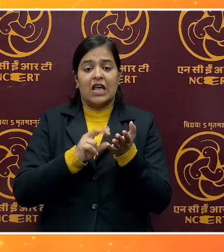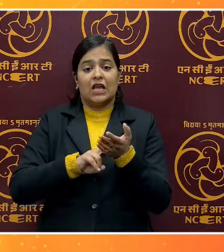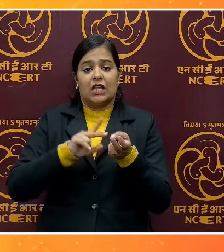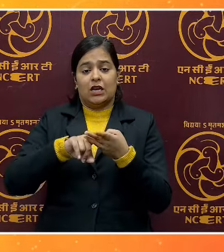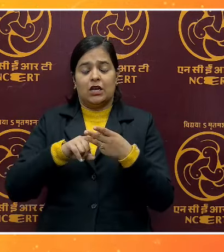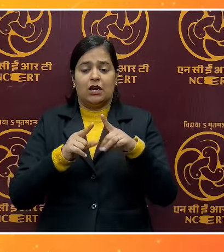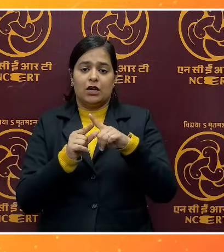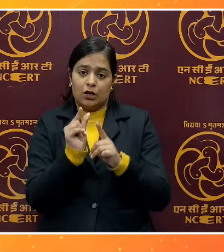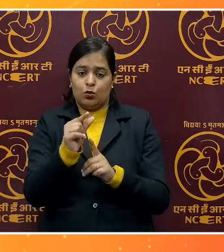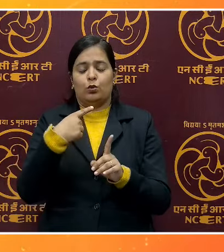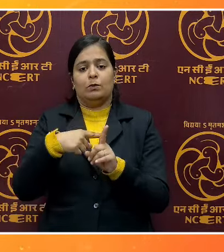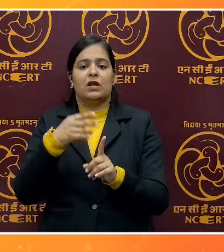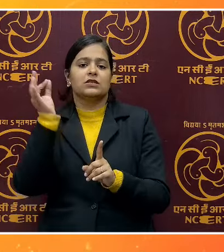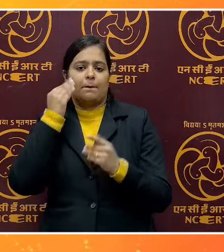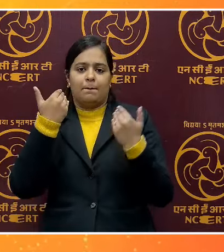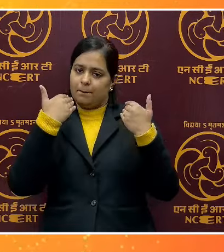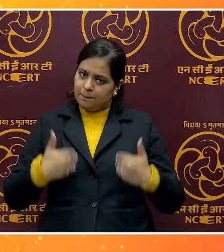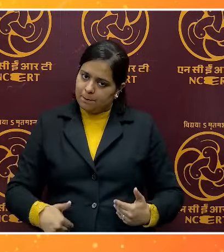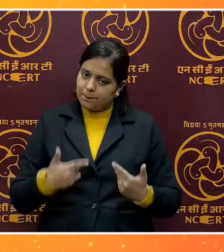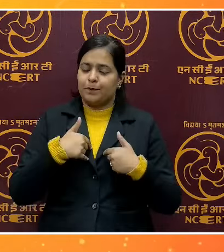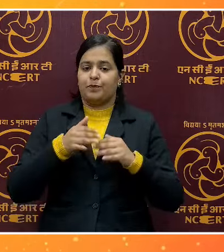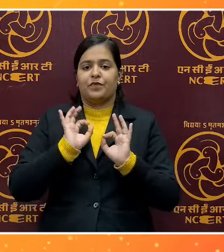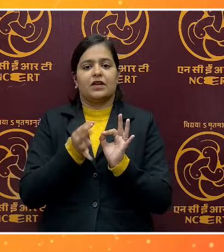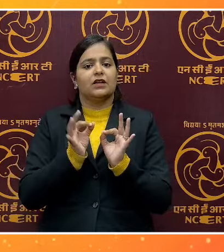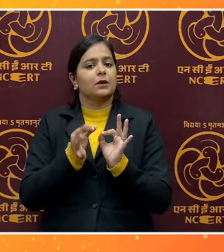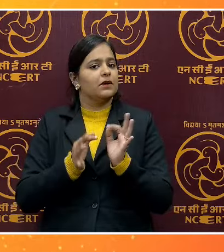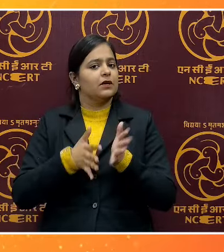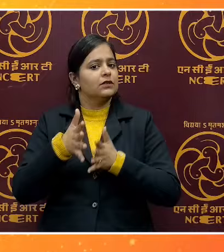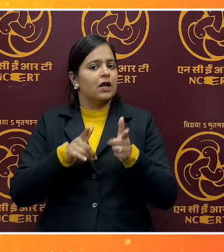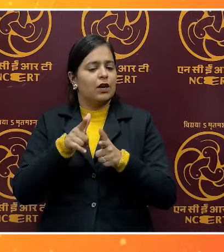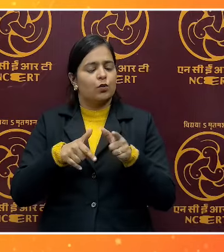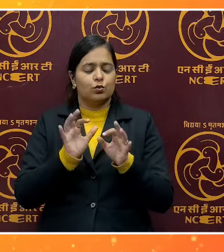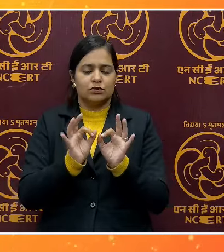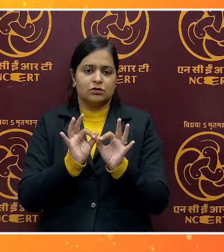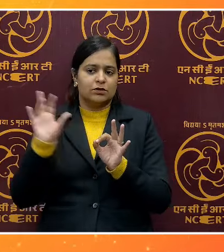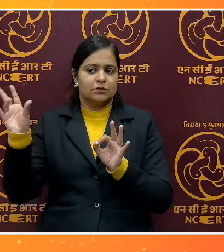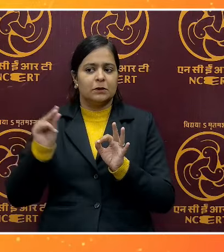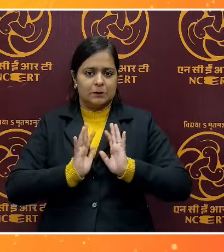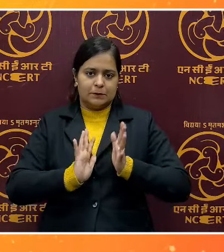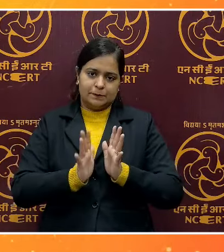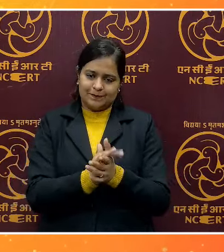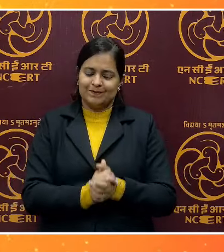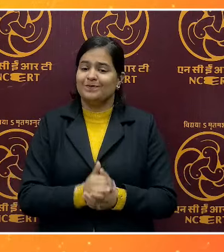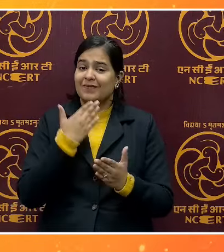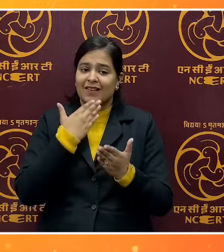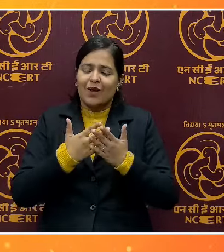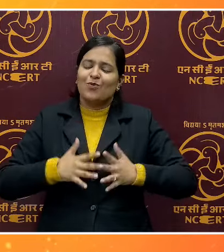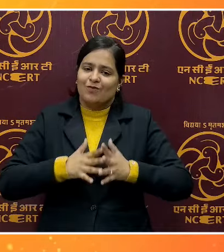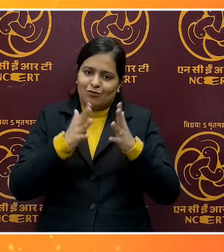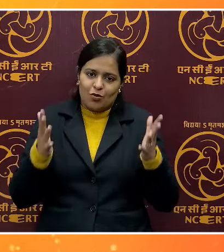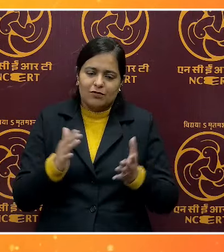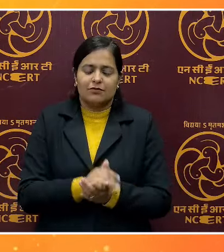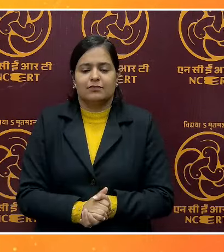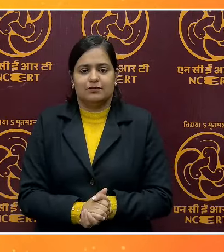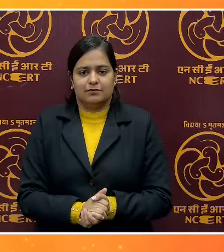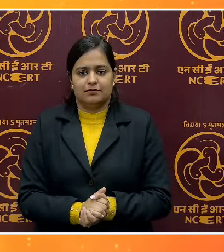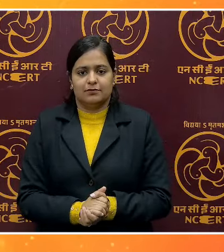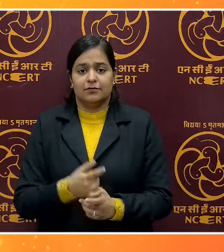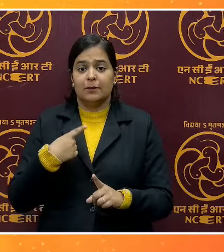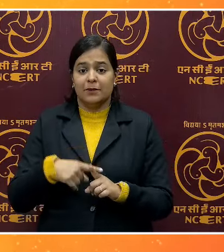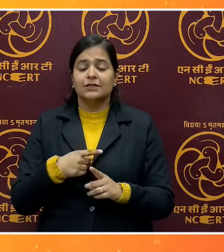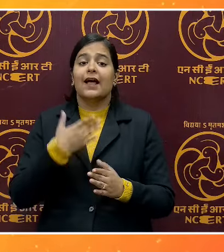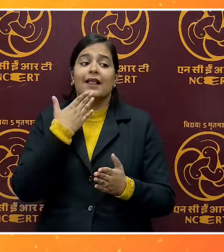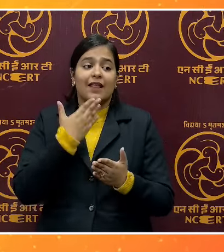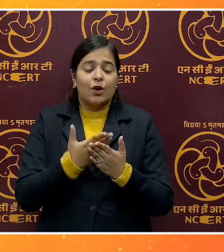and Rimpi for being with us and for interpreting each and every word that we discussed here. Thank you so much, and thank you